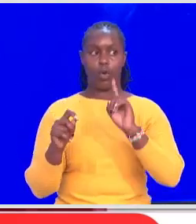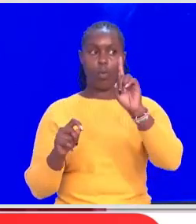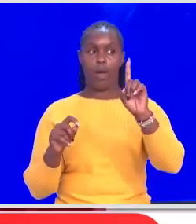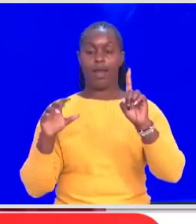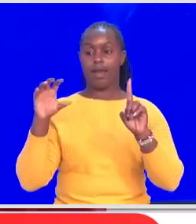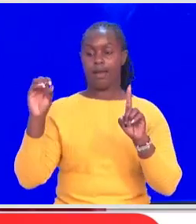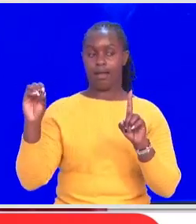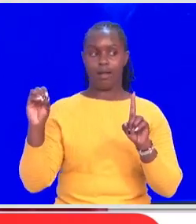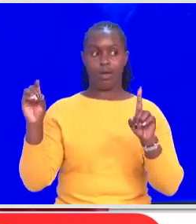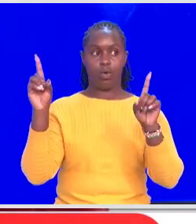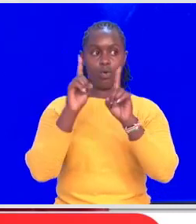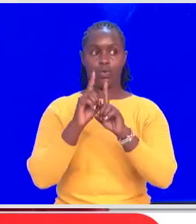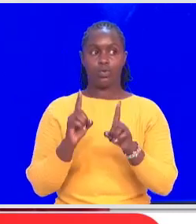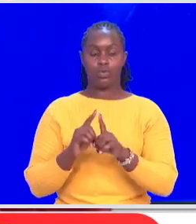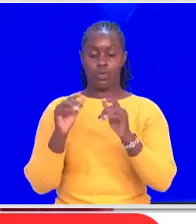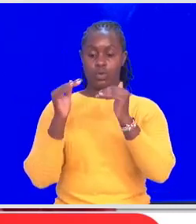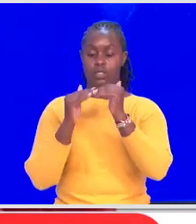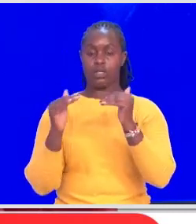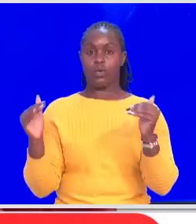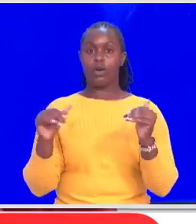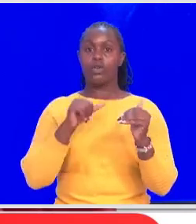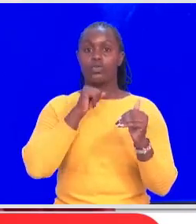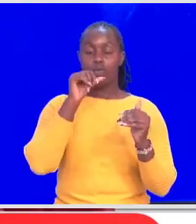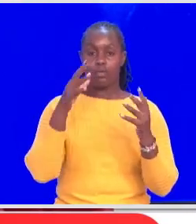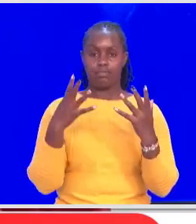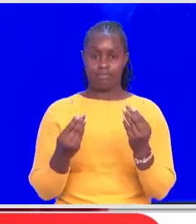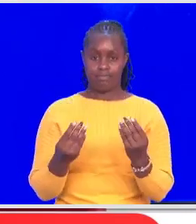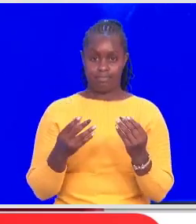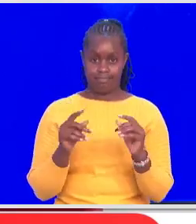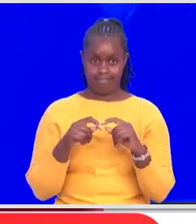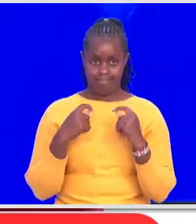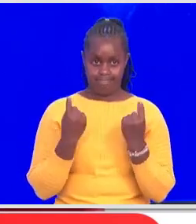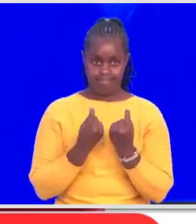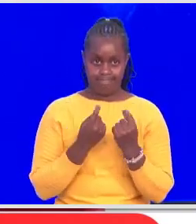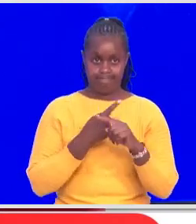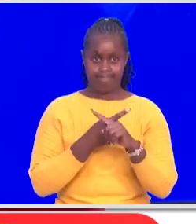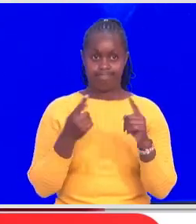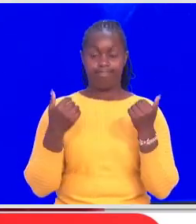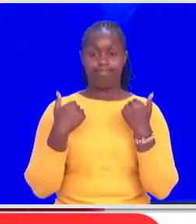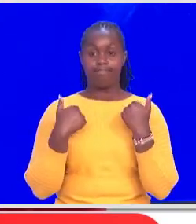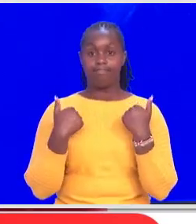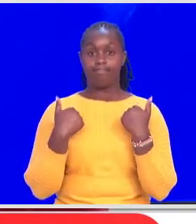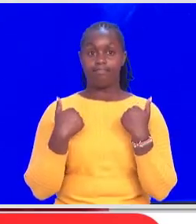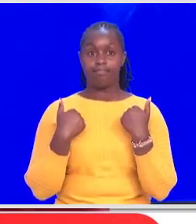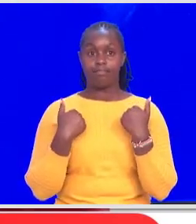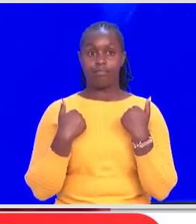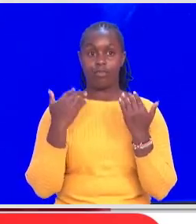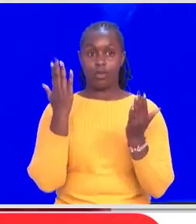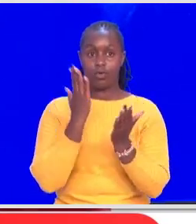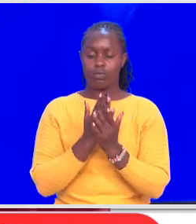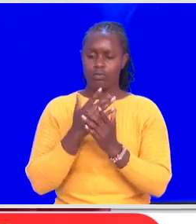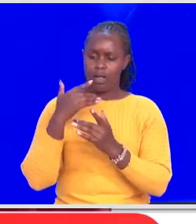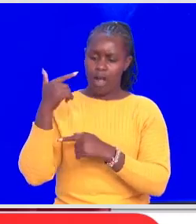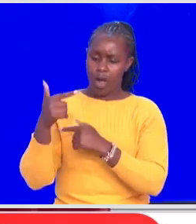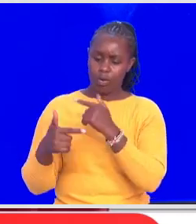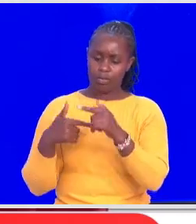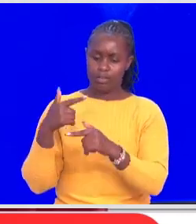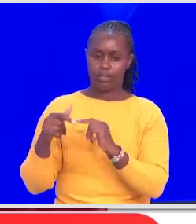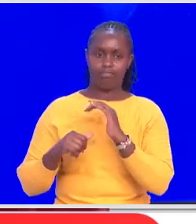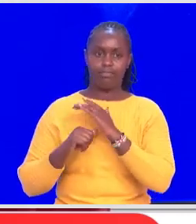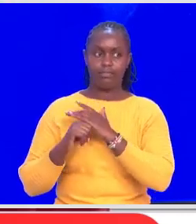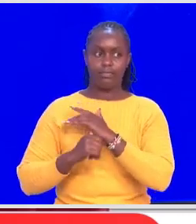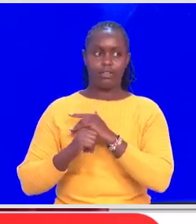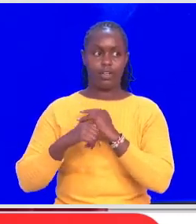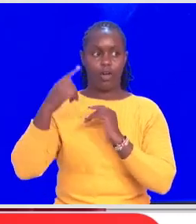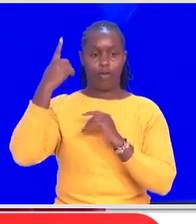equally not an easy team. It has taken a lot of consistency and hard work for